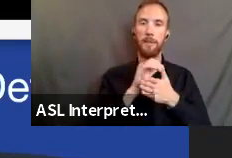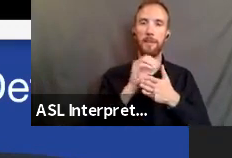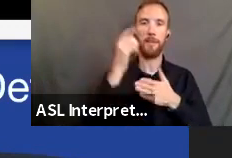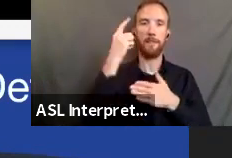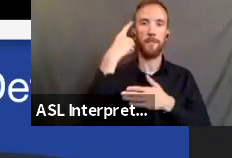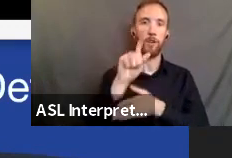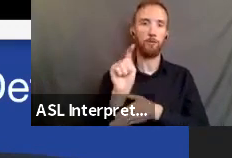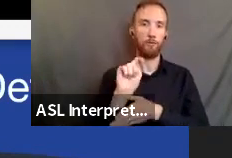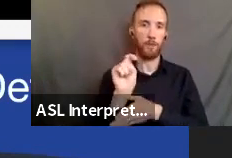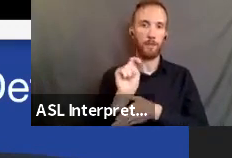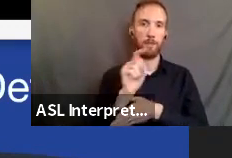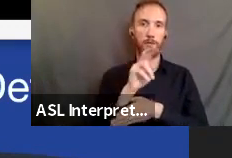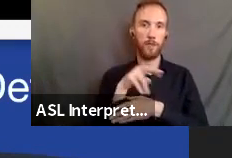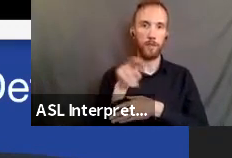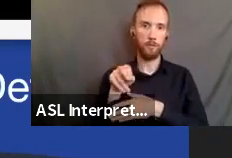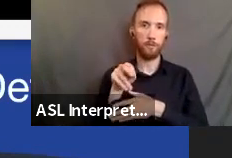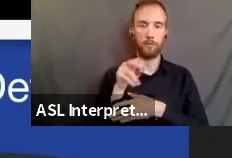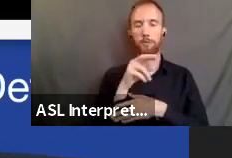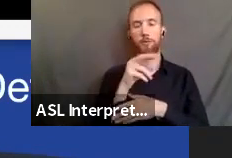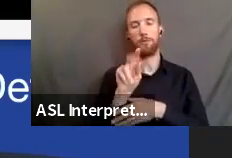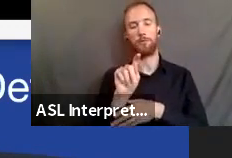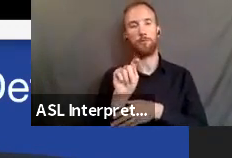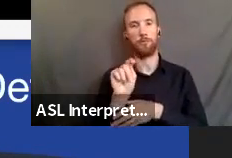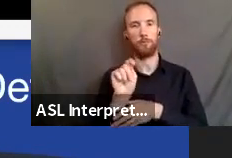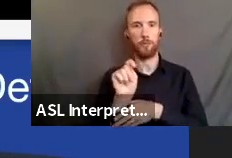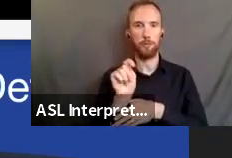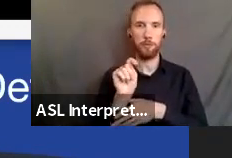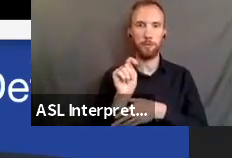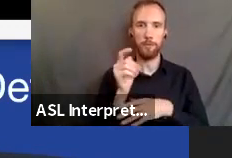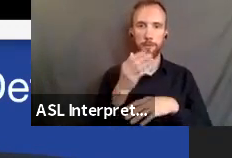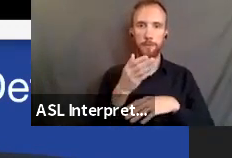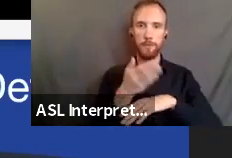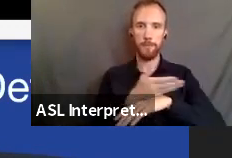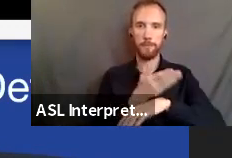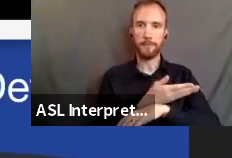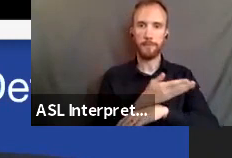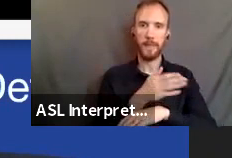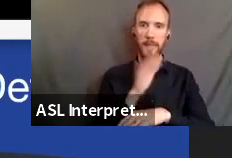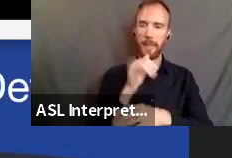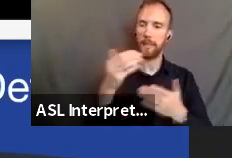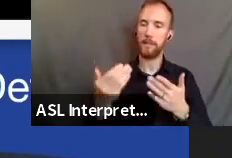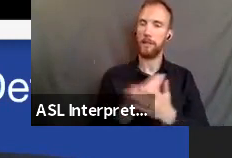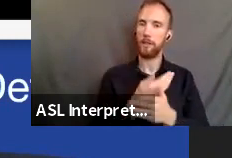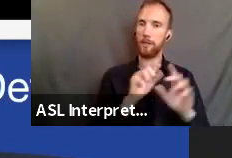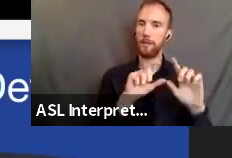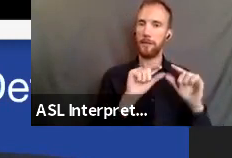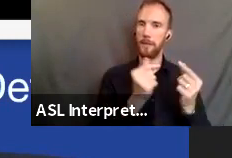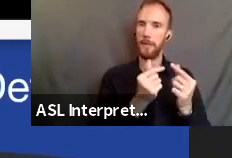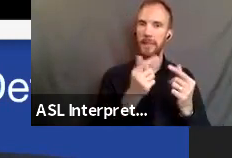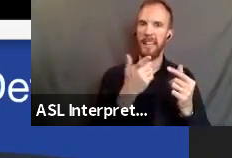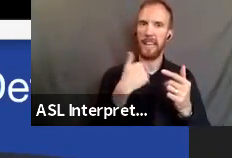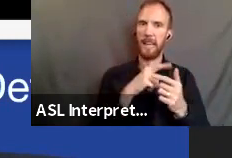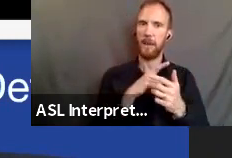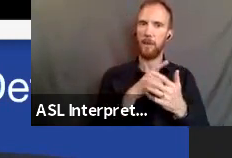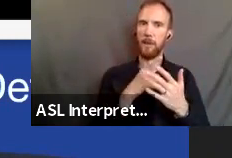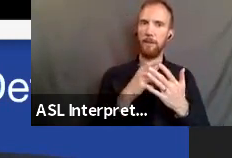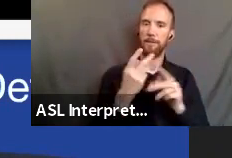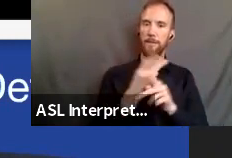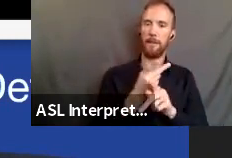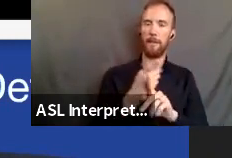mentioned earlier this is a new category as a result of the feedback collected during our capital community engagement process earlier this